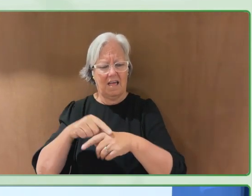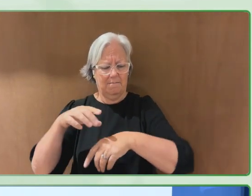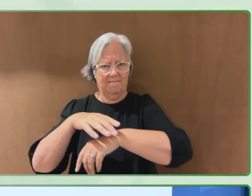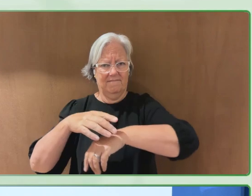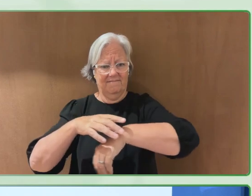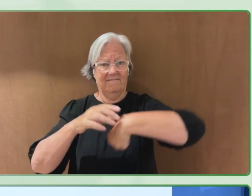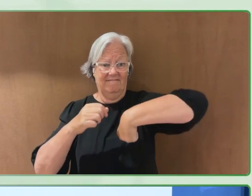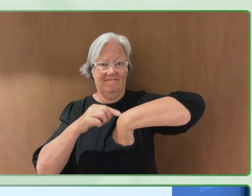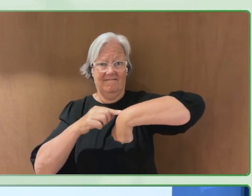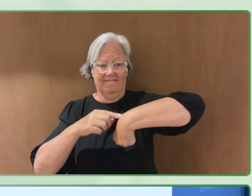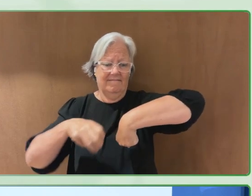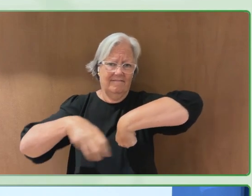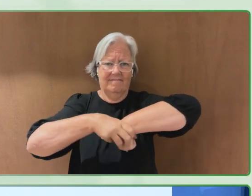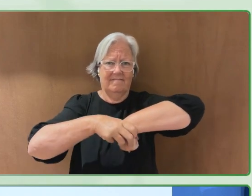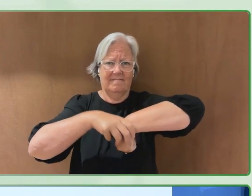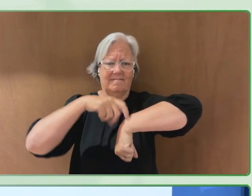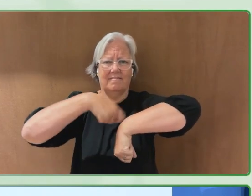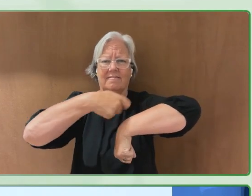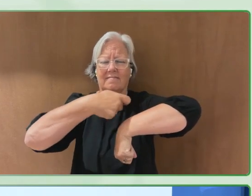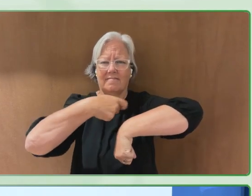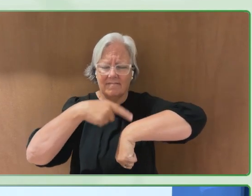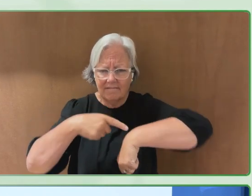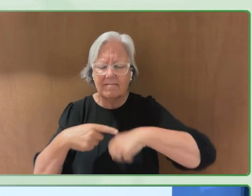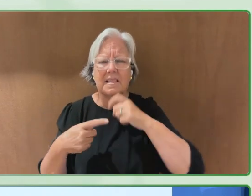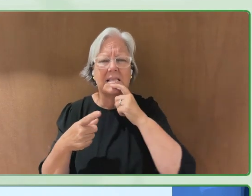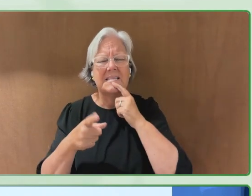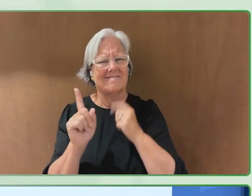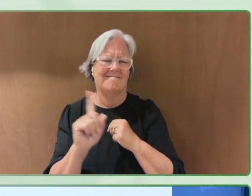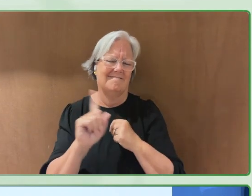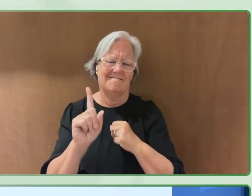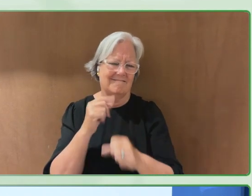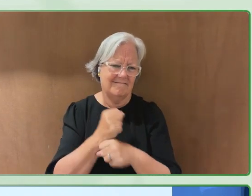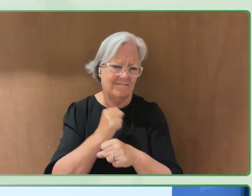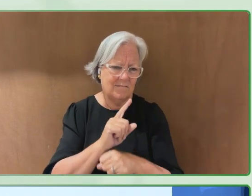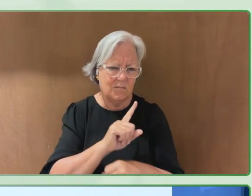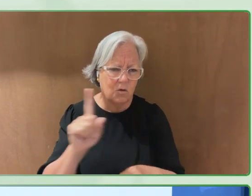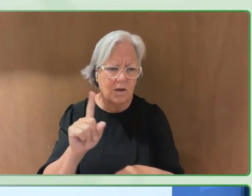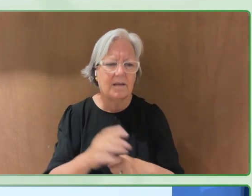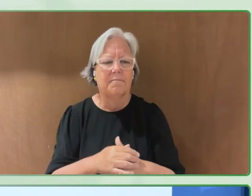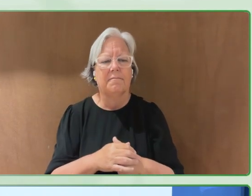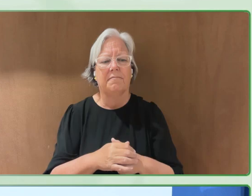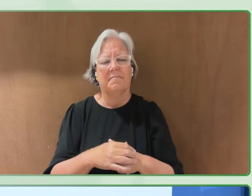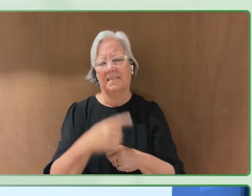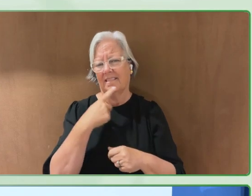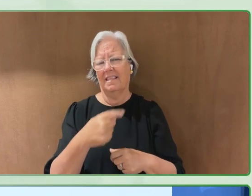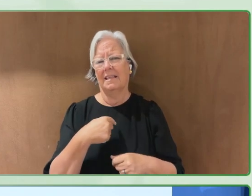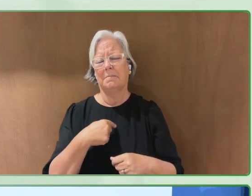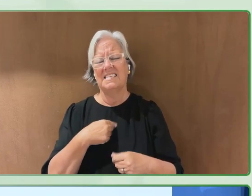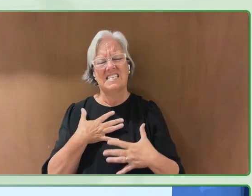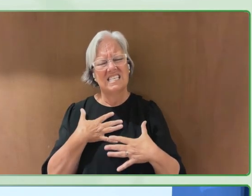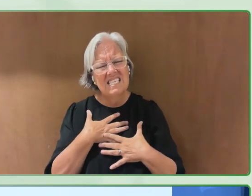right? And he told me something. He told me, I feel frustrated and